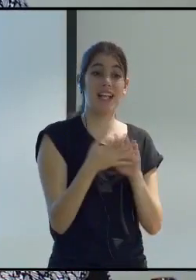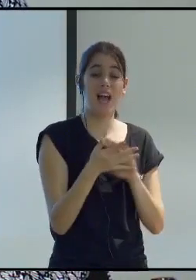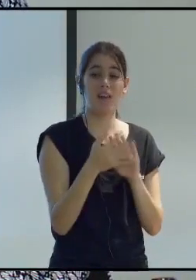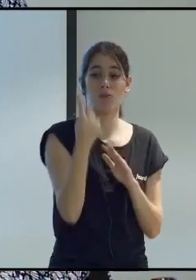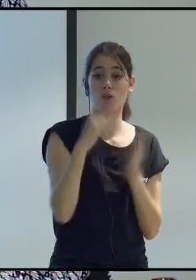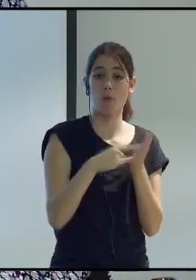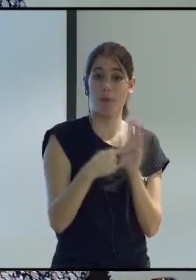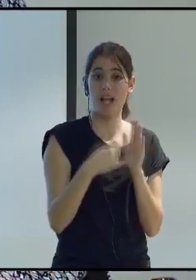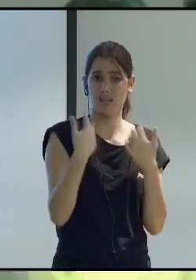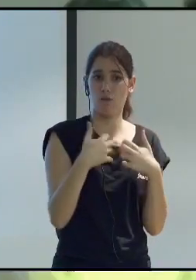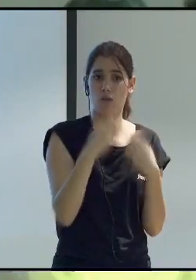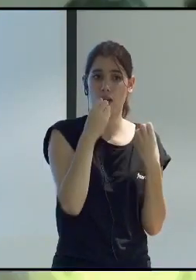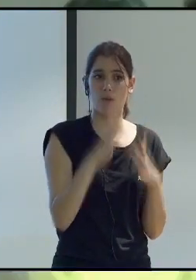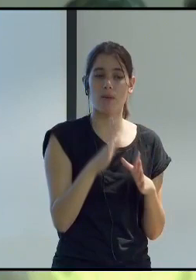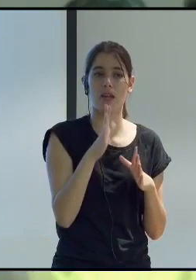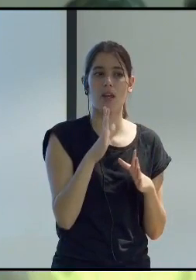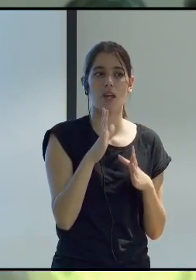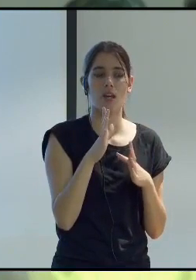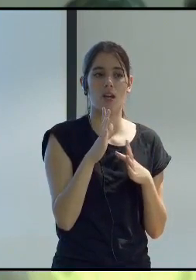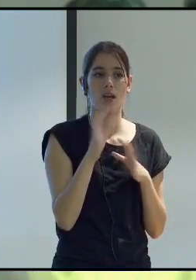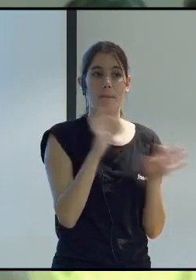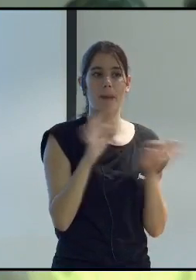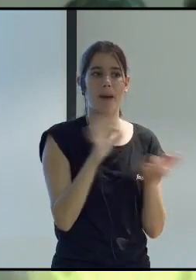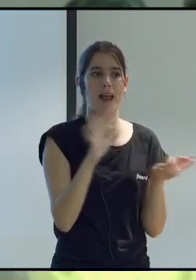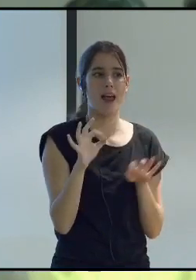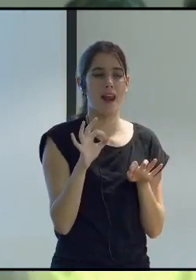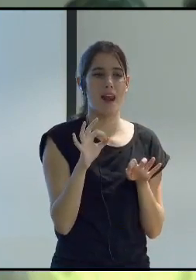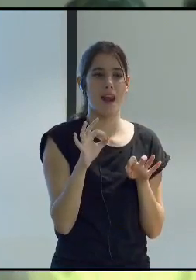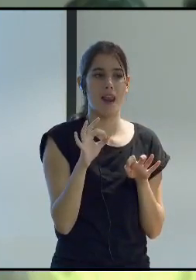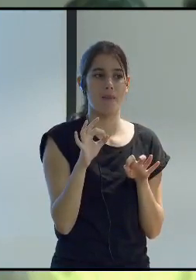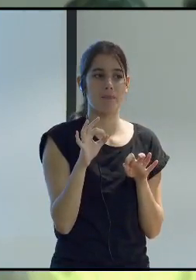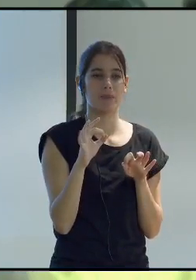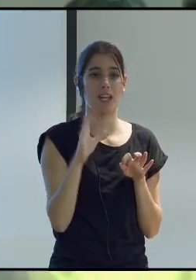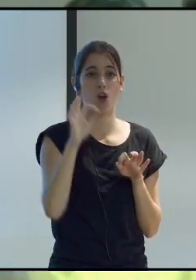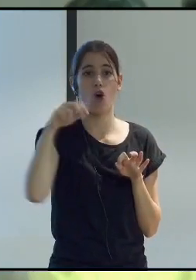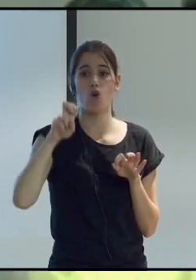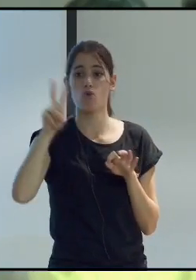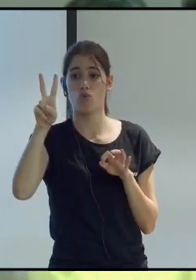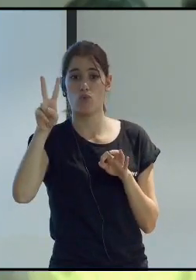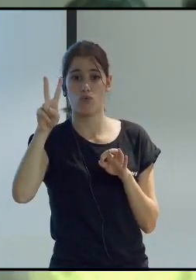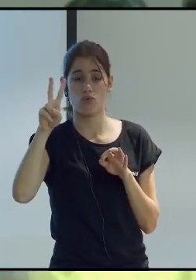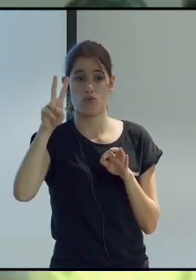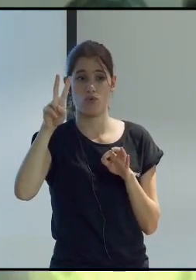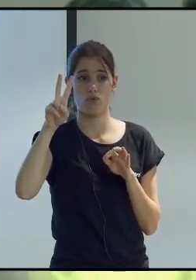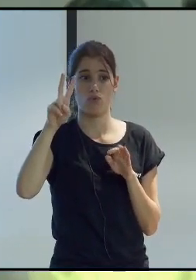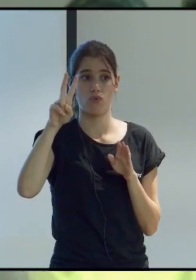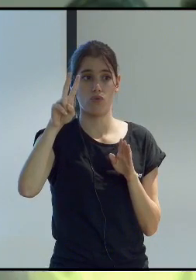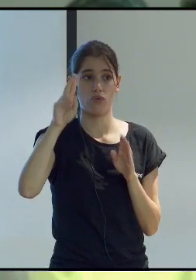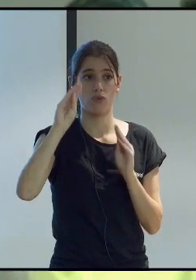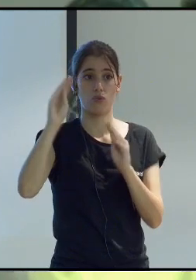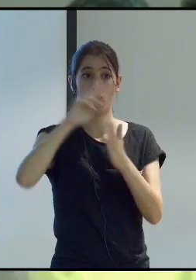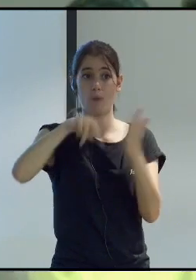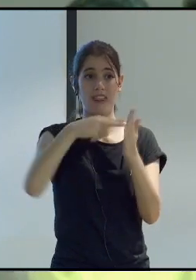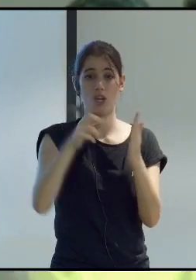was elaborated before that the European Union ratified the Convention on the Right of Persons with Disability. So we don't have